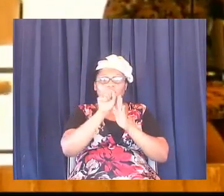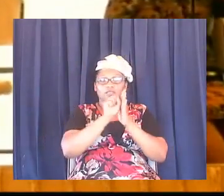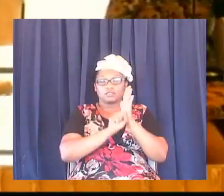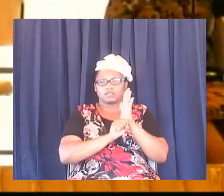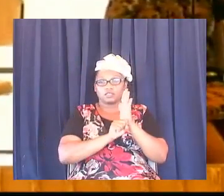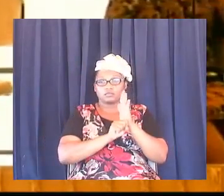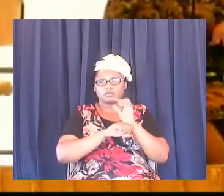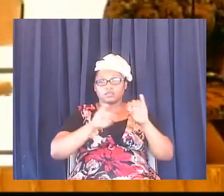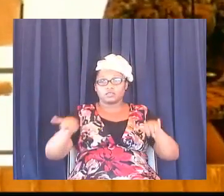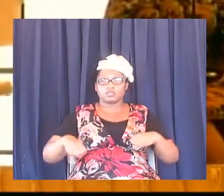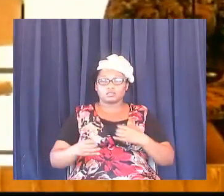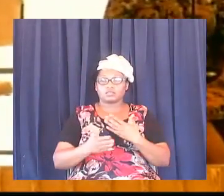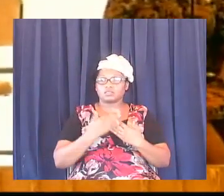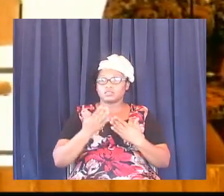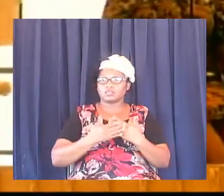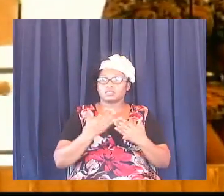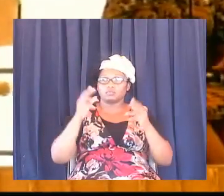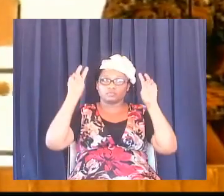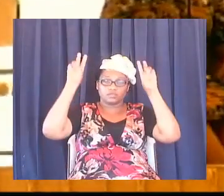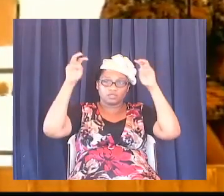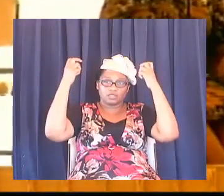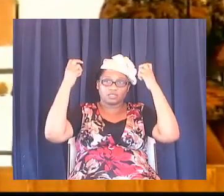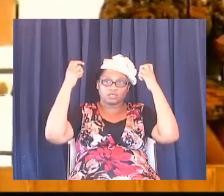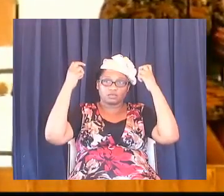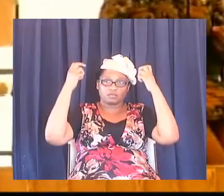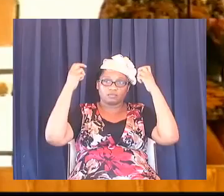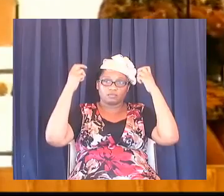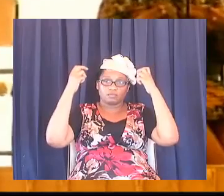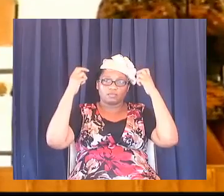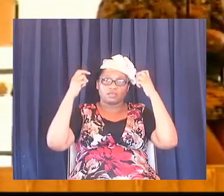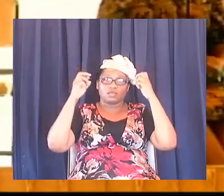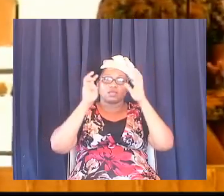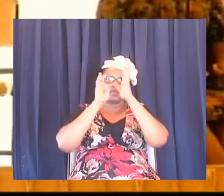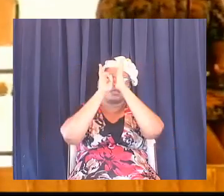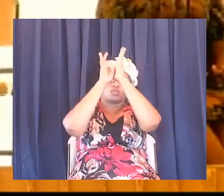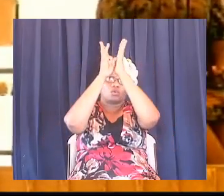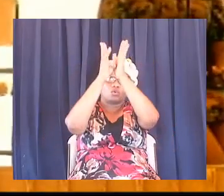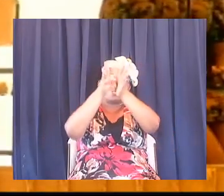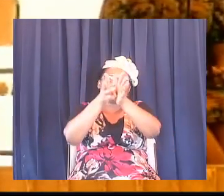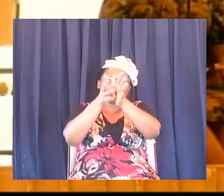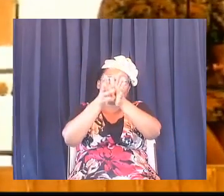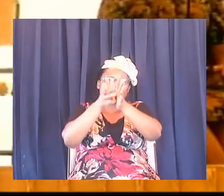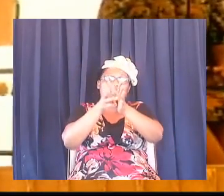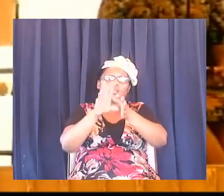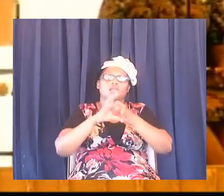a simple theme. It said, the will of God. Praise God.